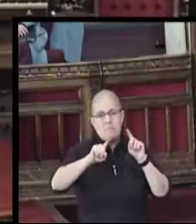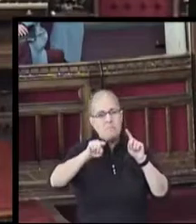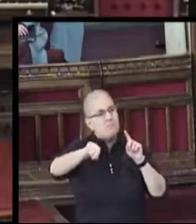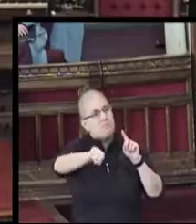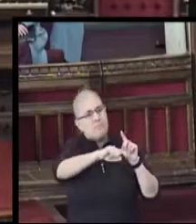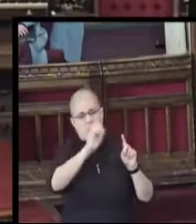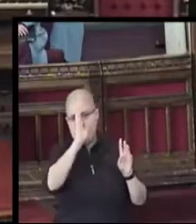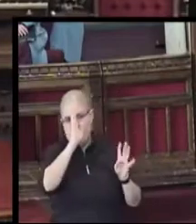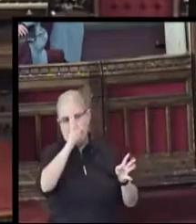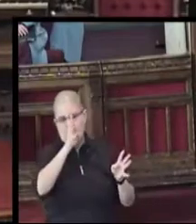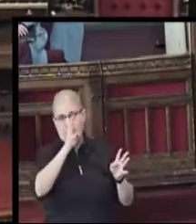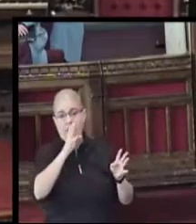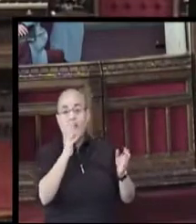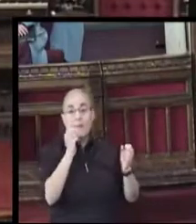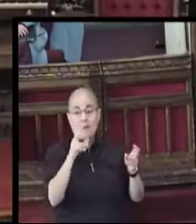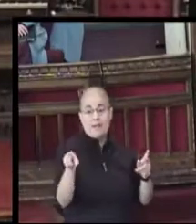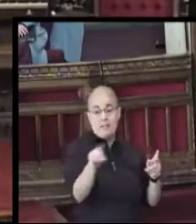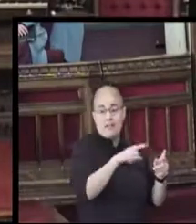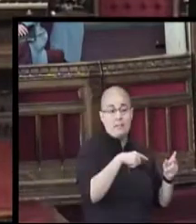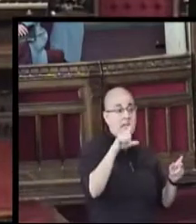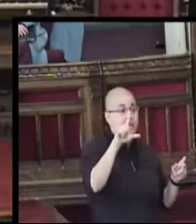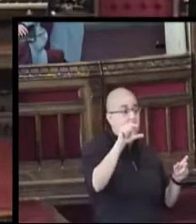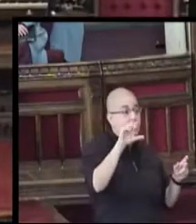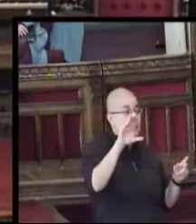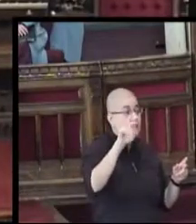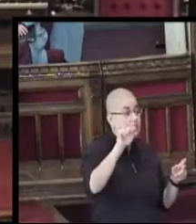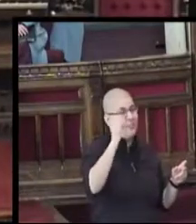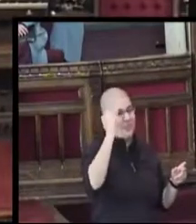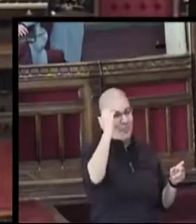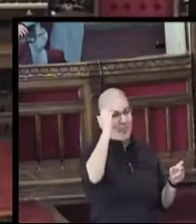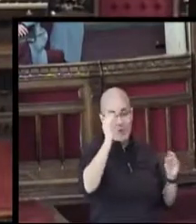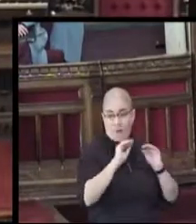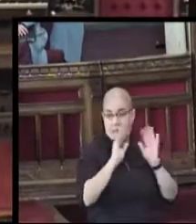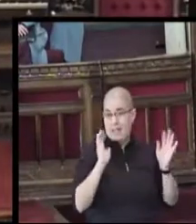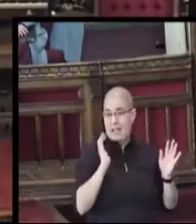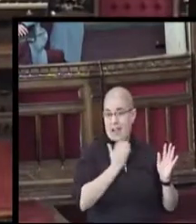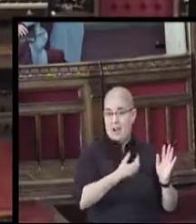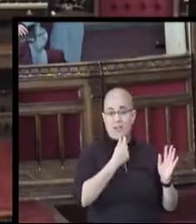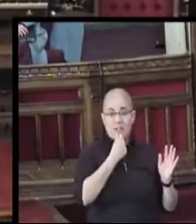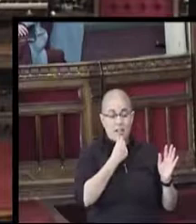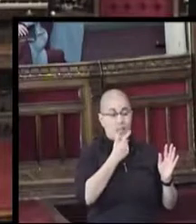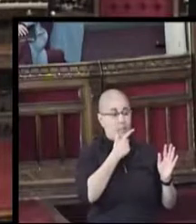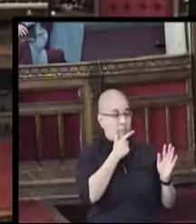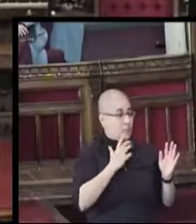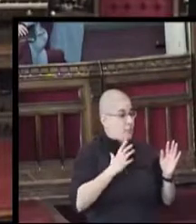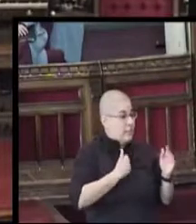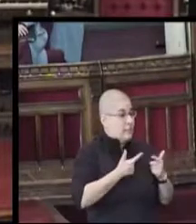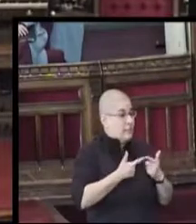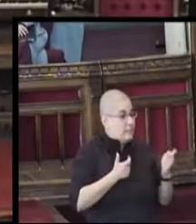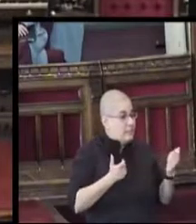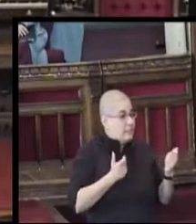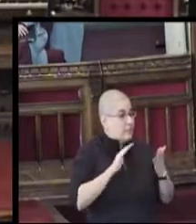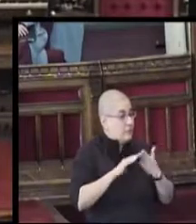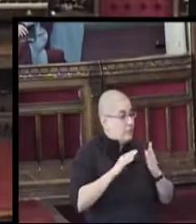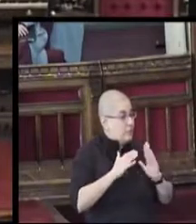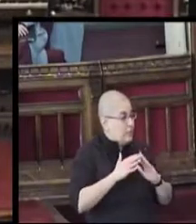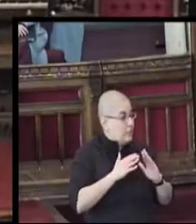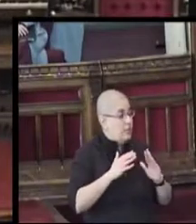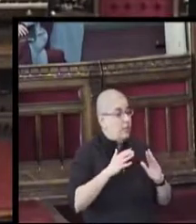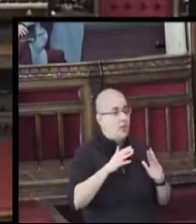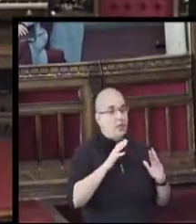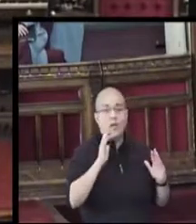us who happen to be LGBT can know the obvious example in our own community, where the church taught,